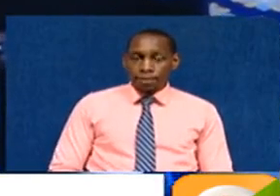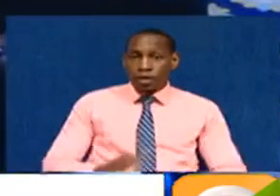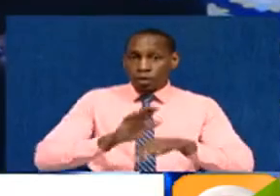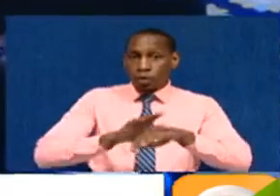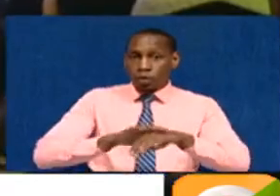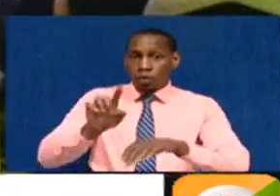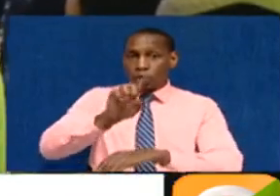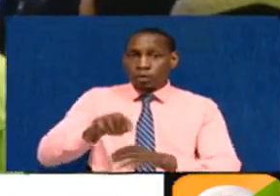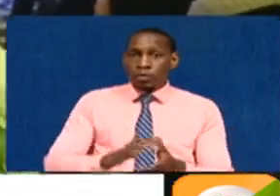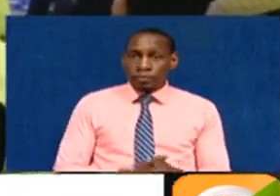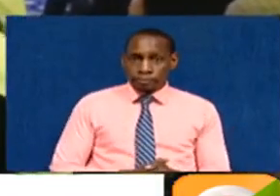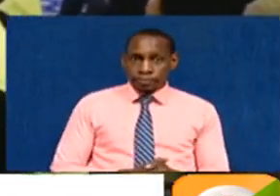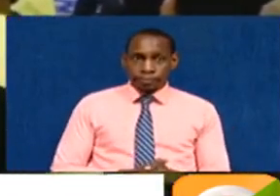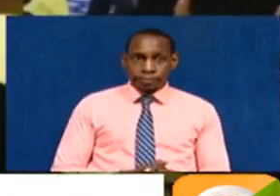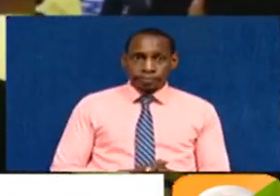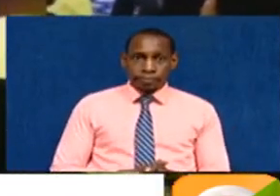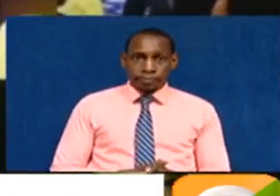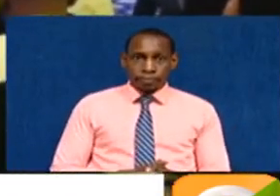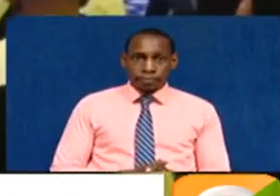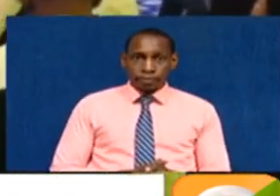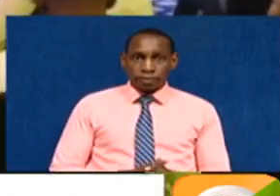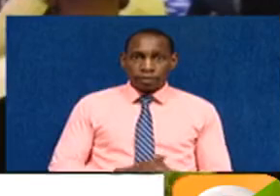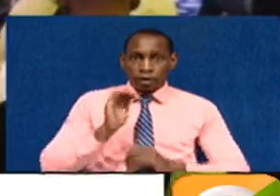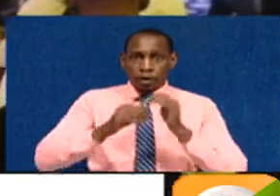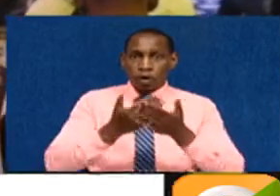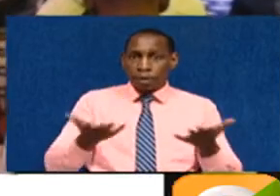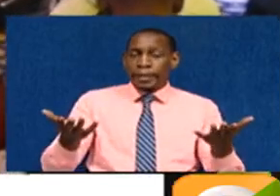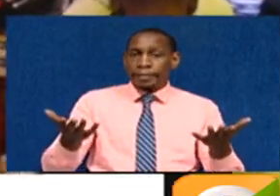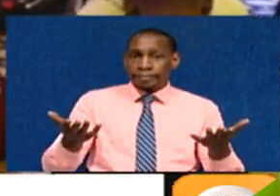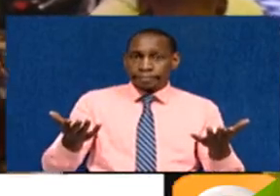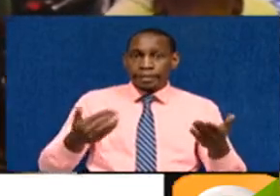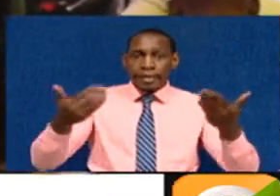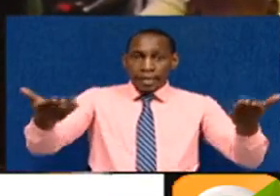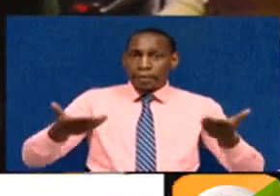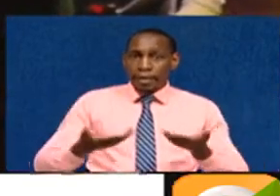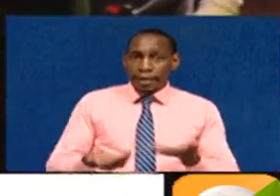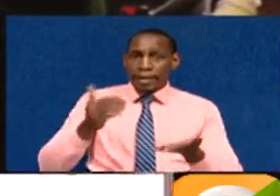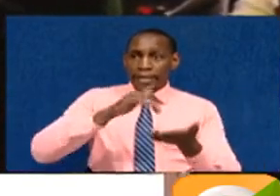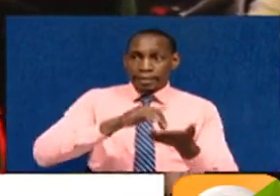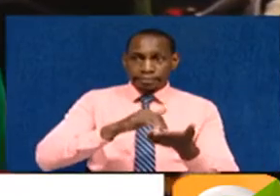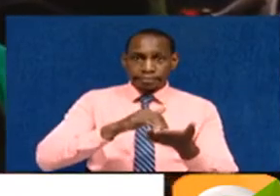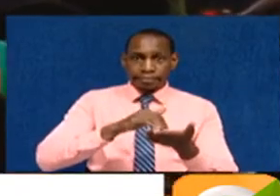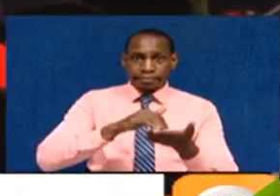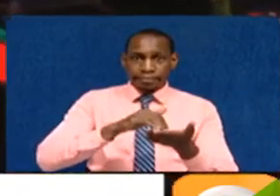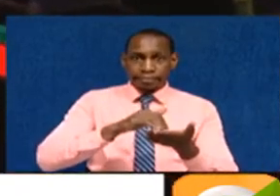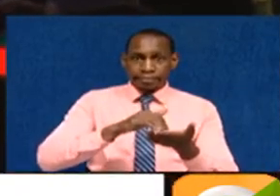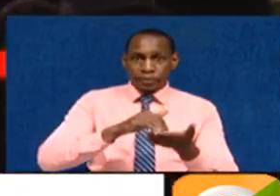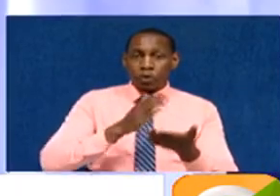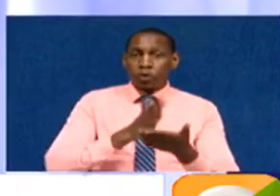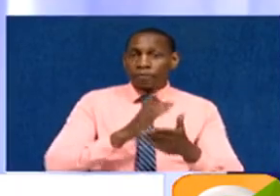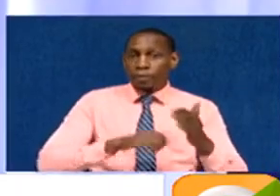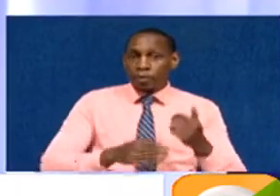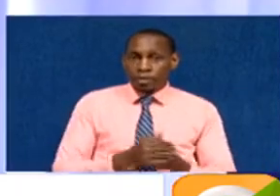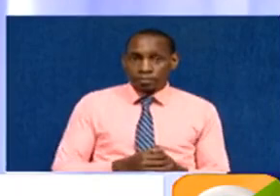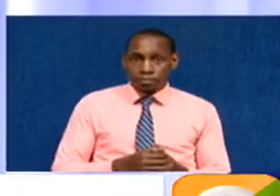question. I also just want to... And for all of you, I would welcome you once again to make sure